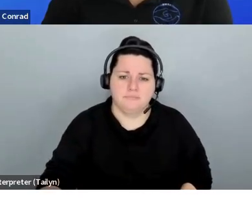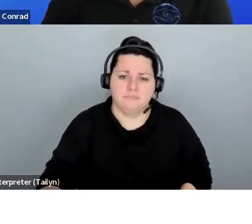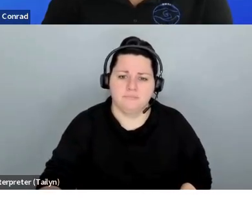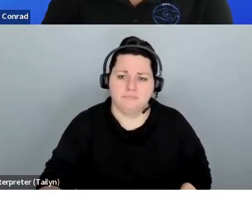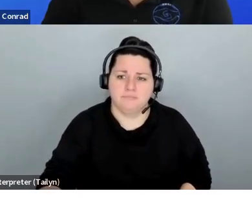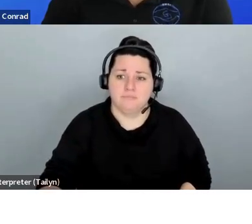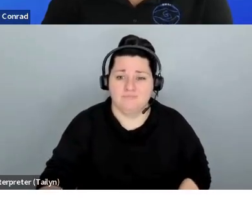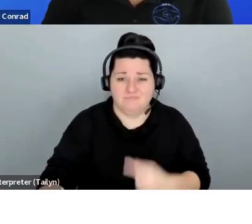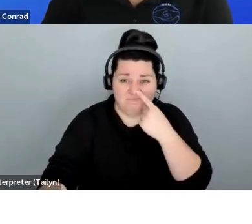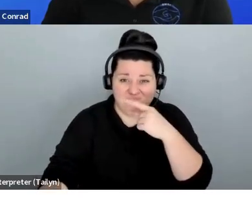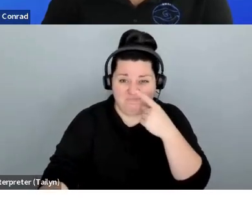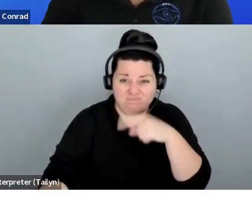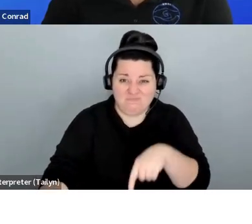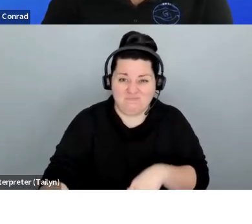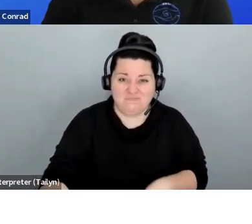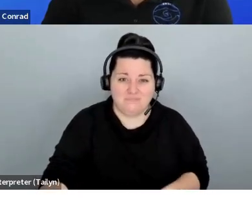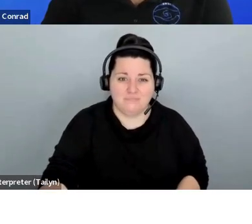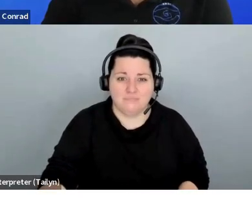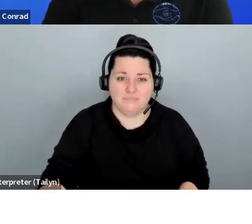Do you mind?